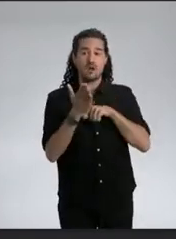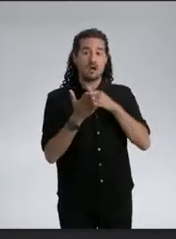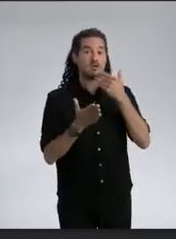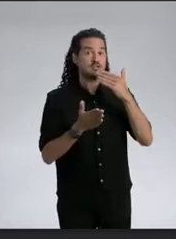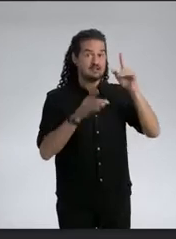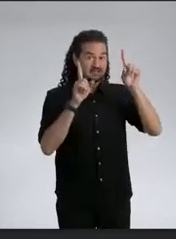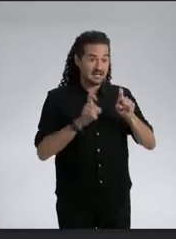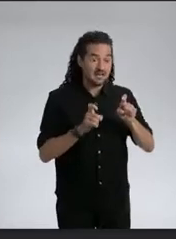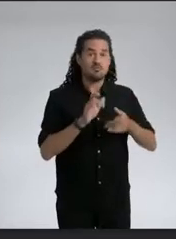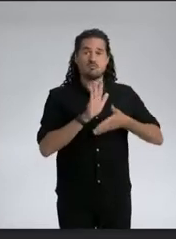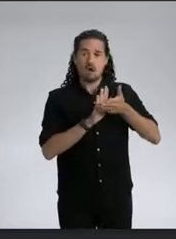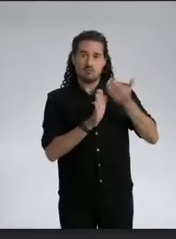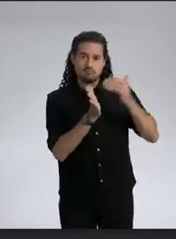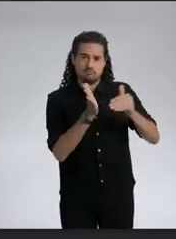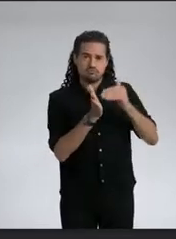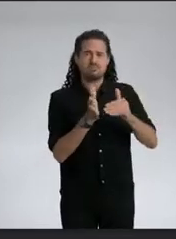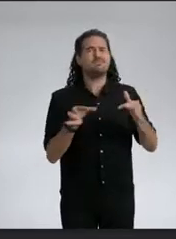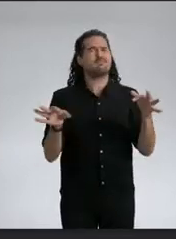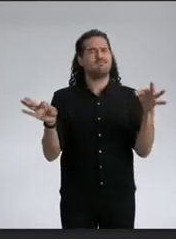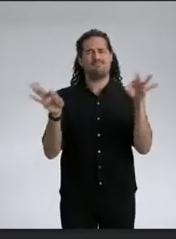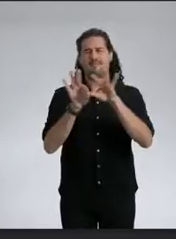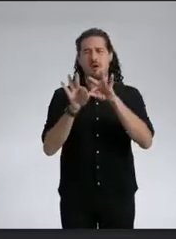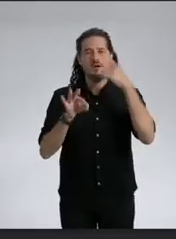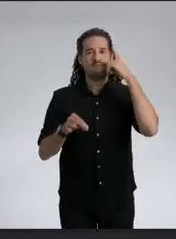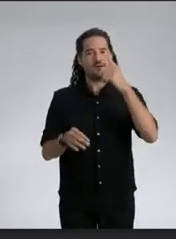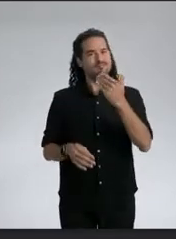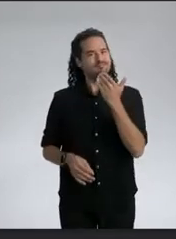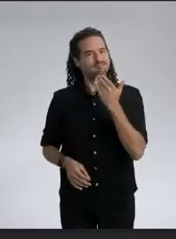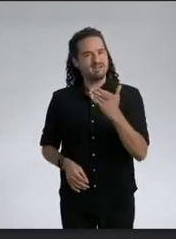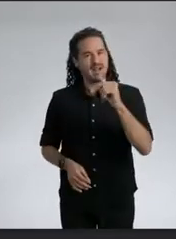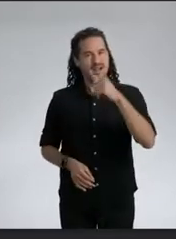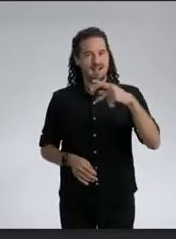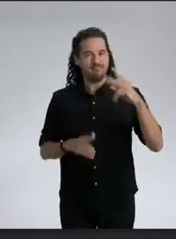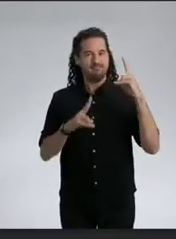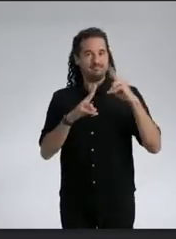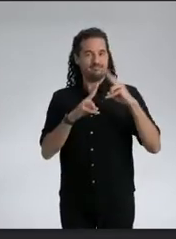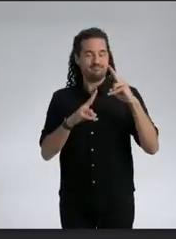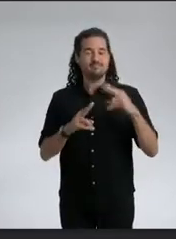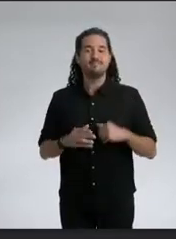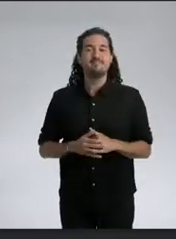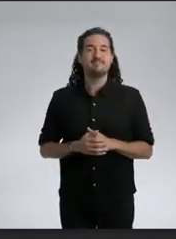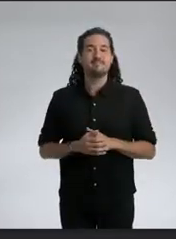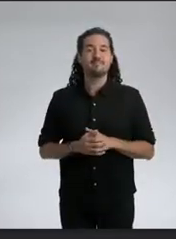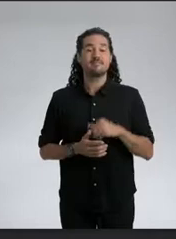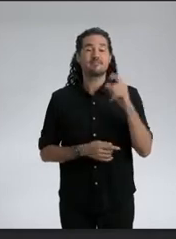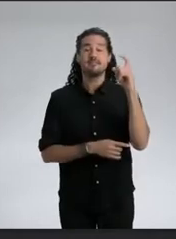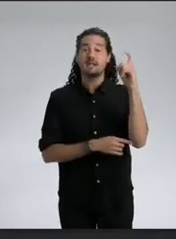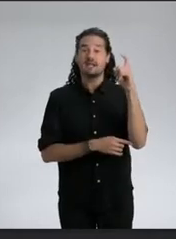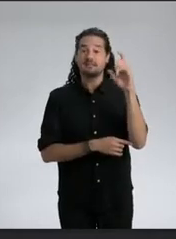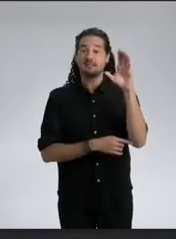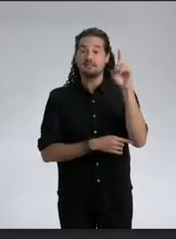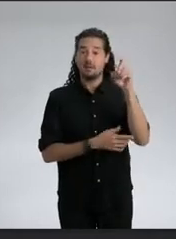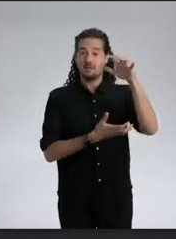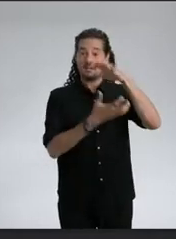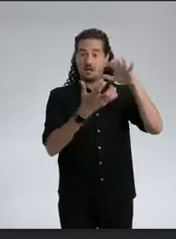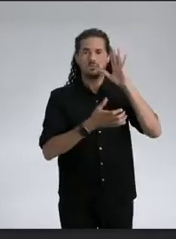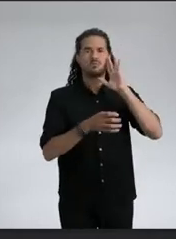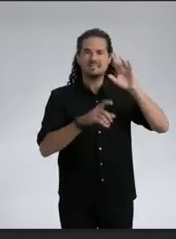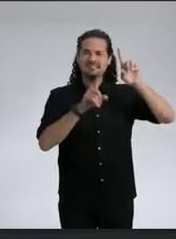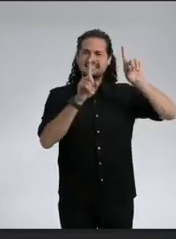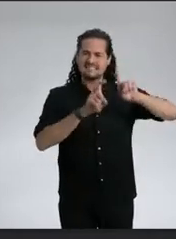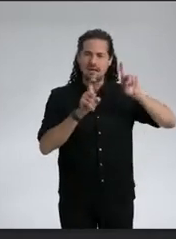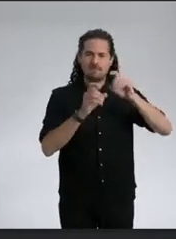is critical to creating a quality application. With Xcode Cloud, you'll be testing your code more thoroughly,